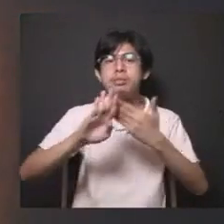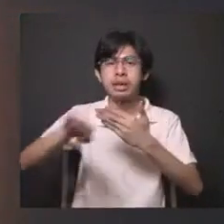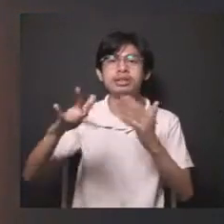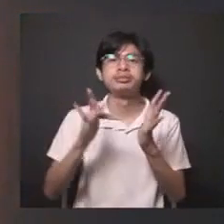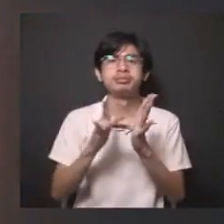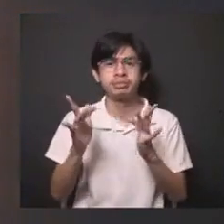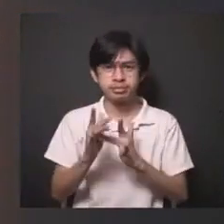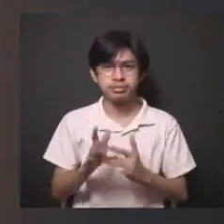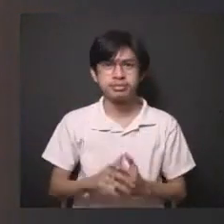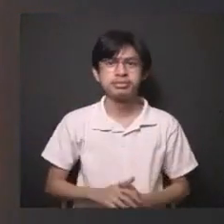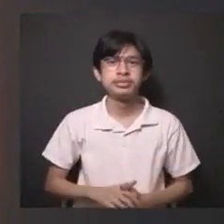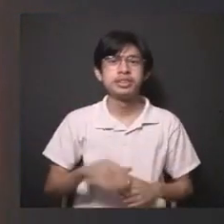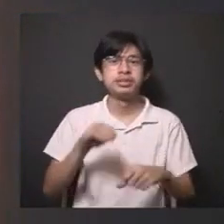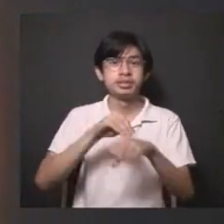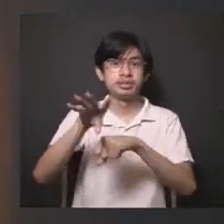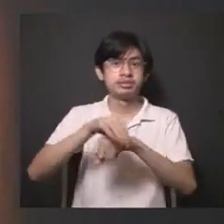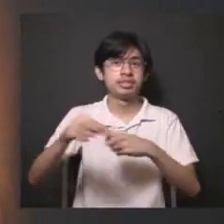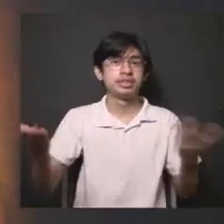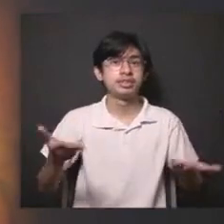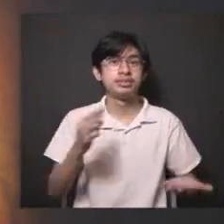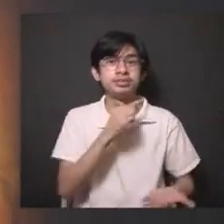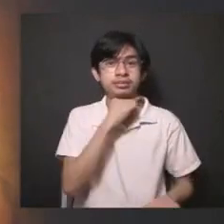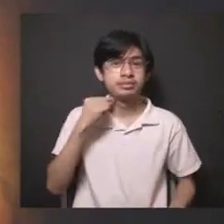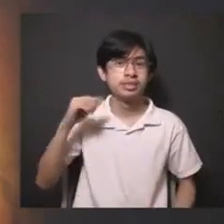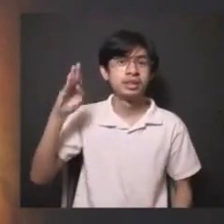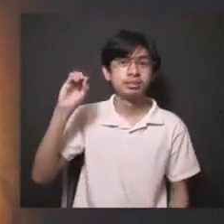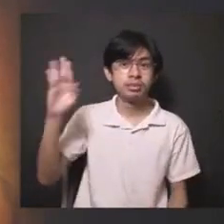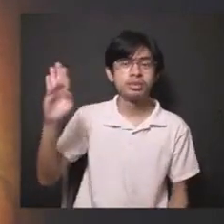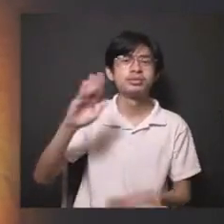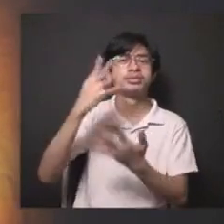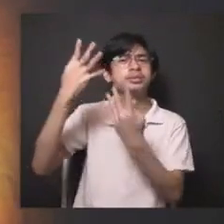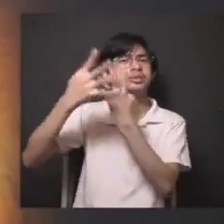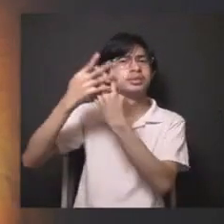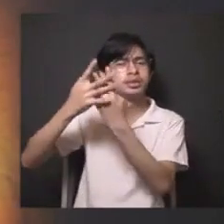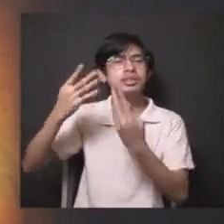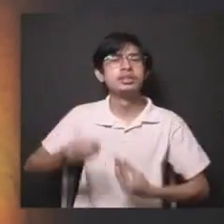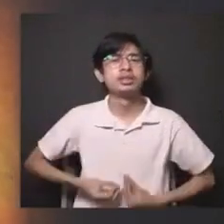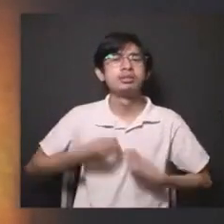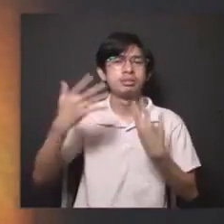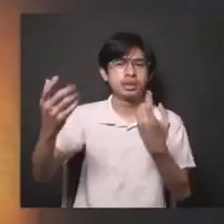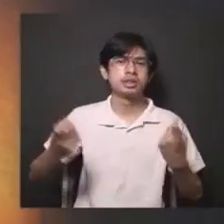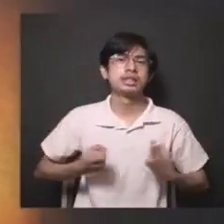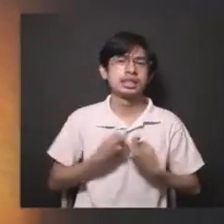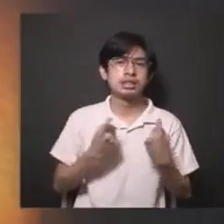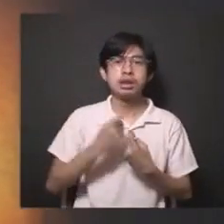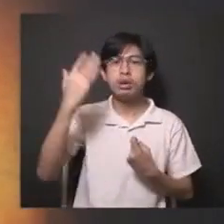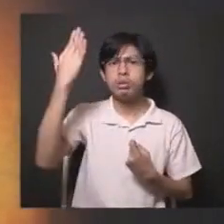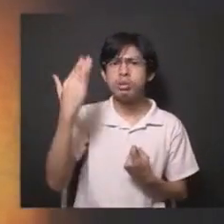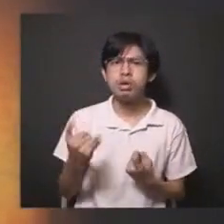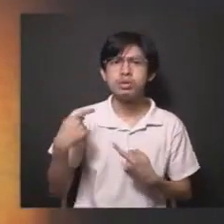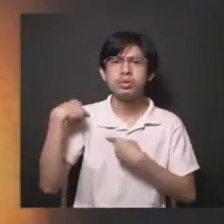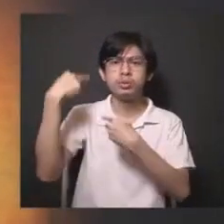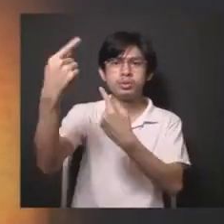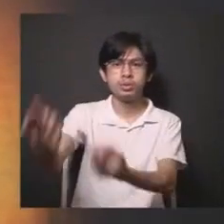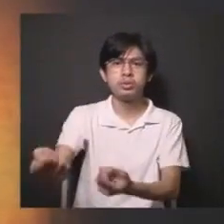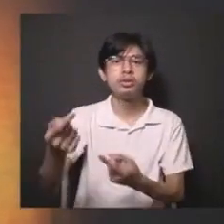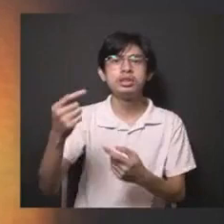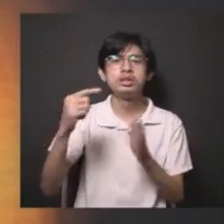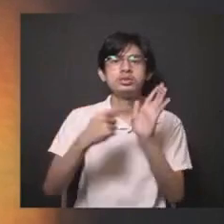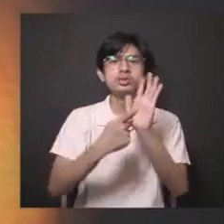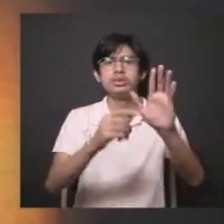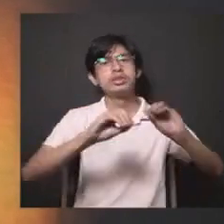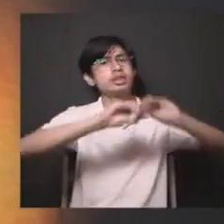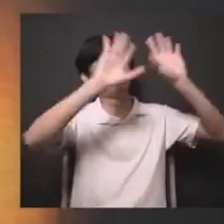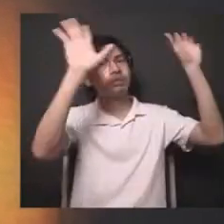hear confession. Confess. Confess your sins. Because until you reveal it to the light, the darkness will